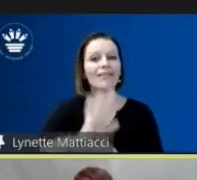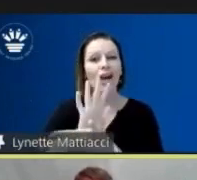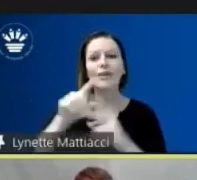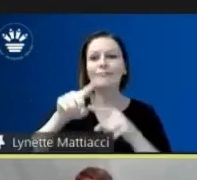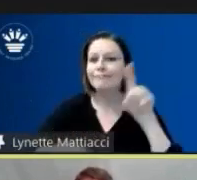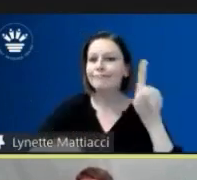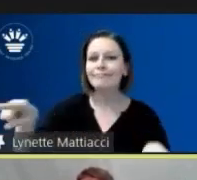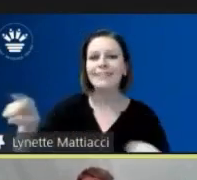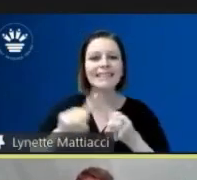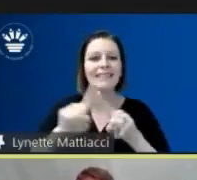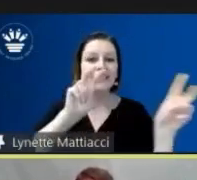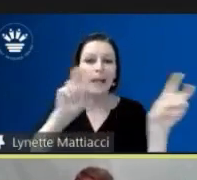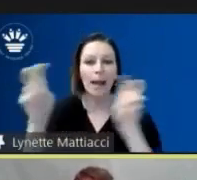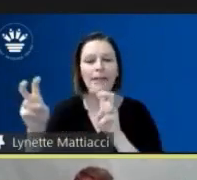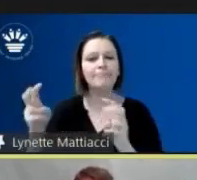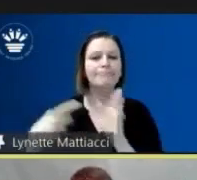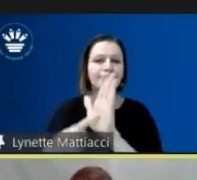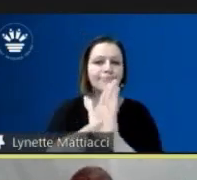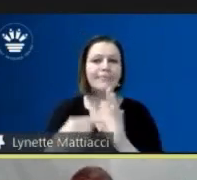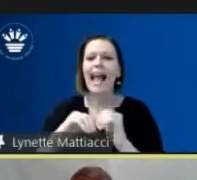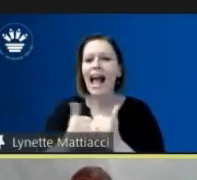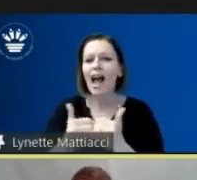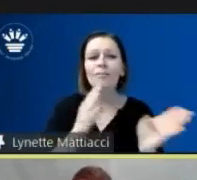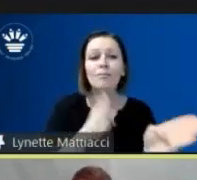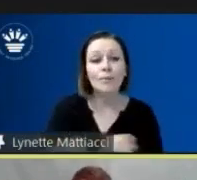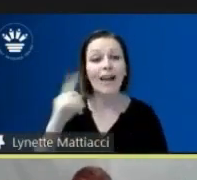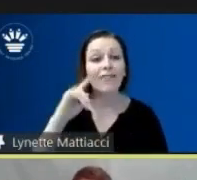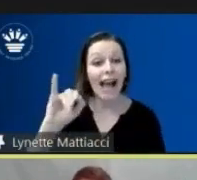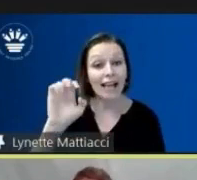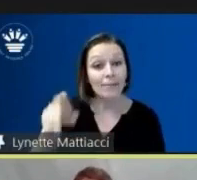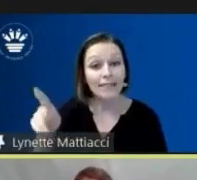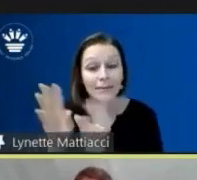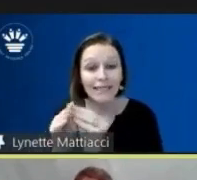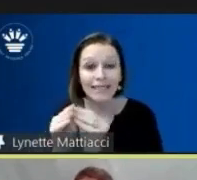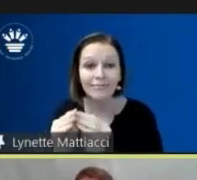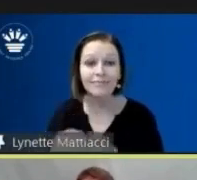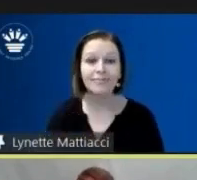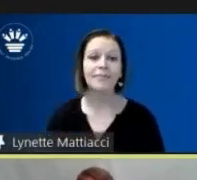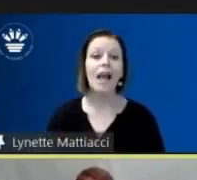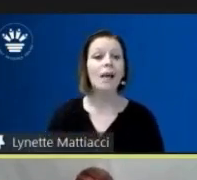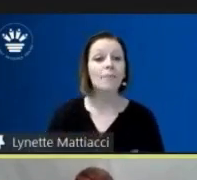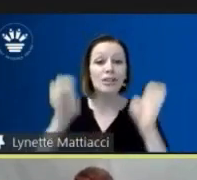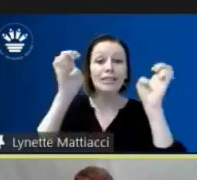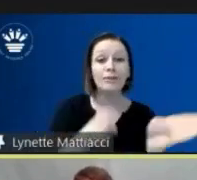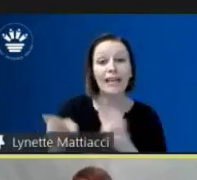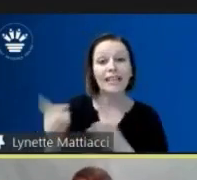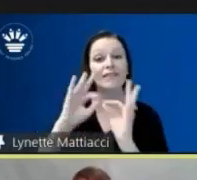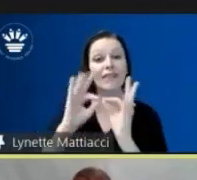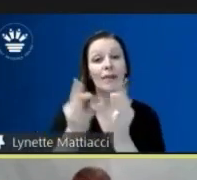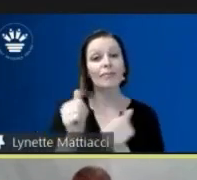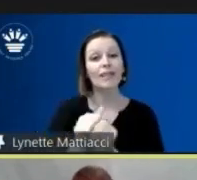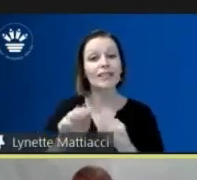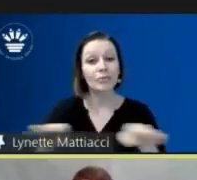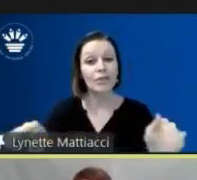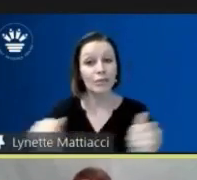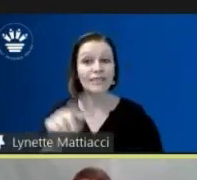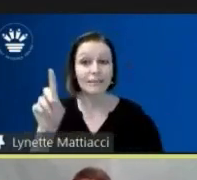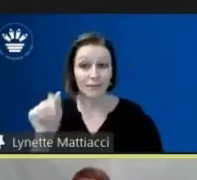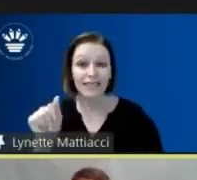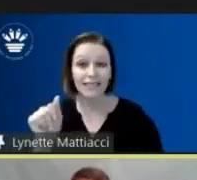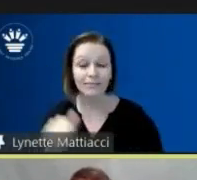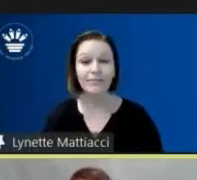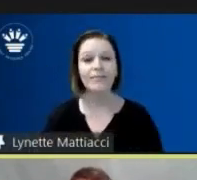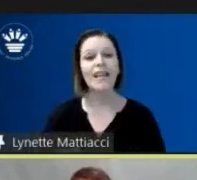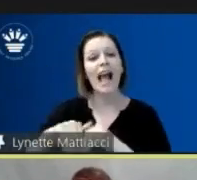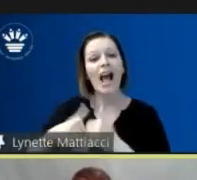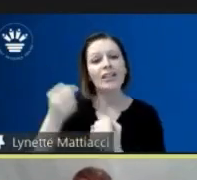online resources provide family education series that you can find on our website. That page, you can also find videos on a variety of topics,